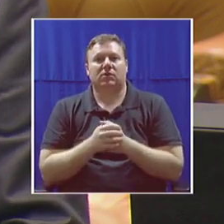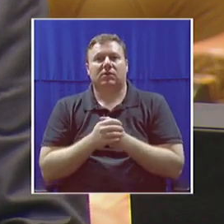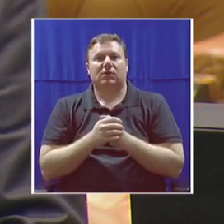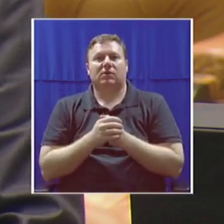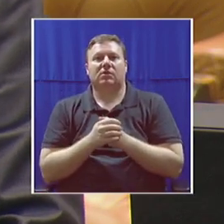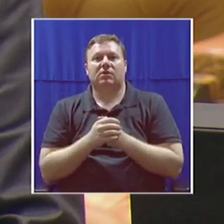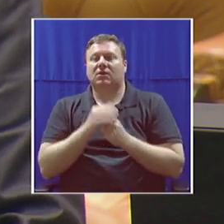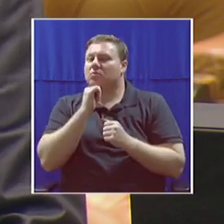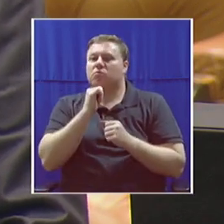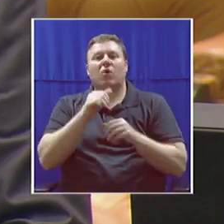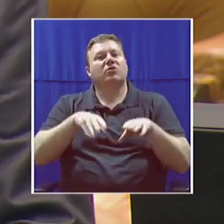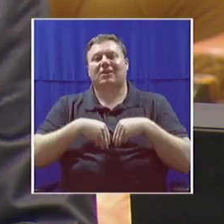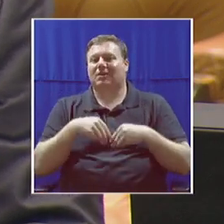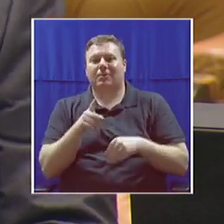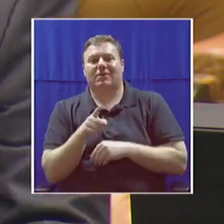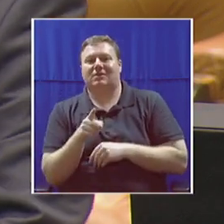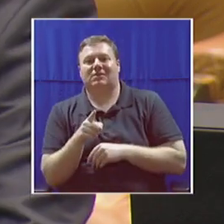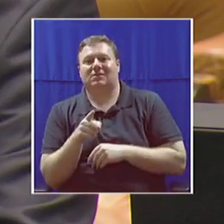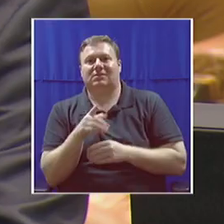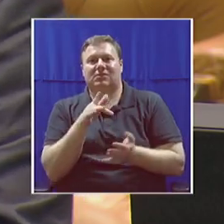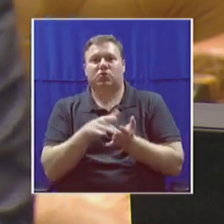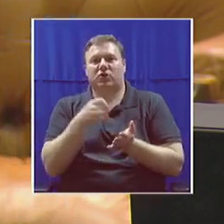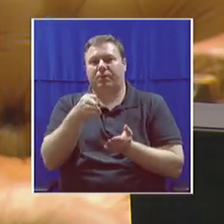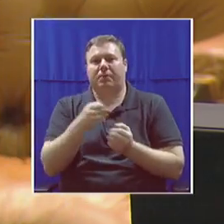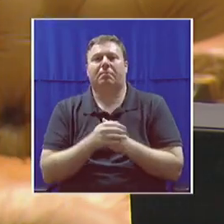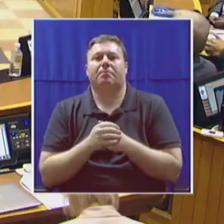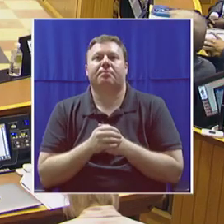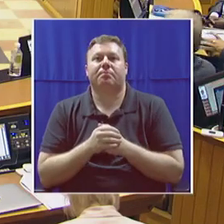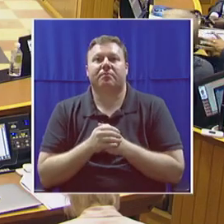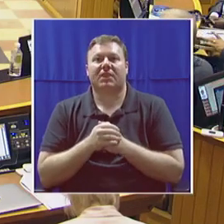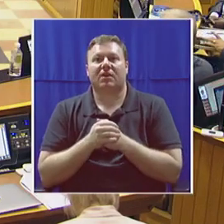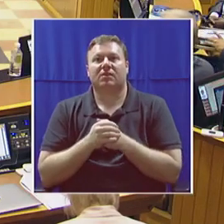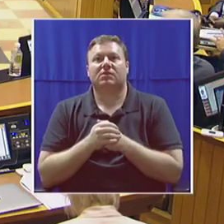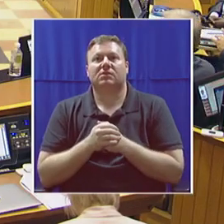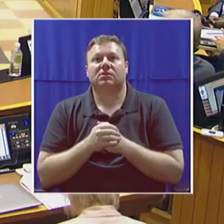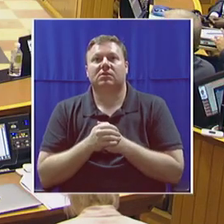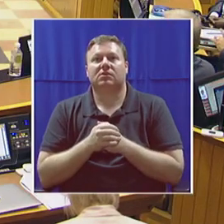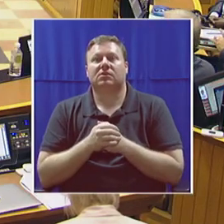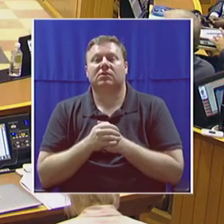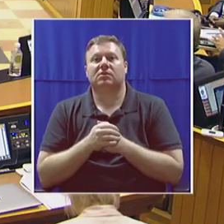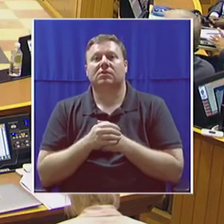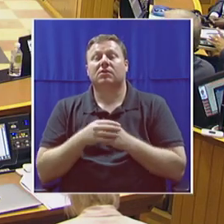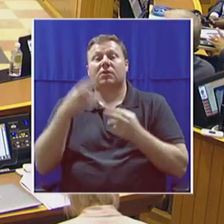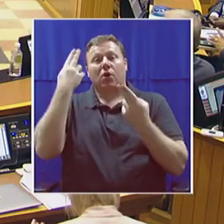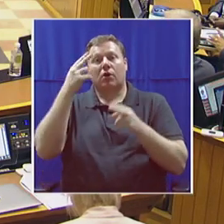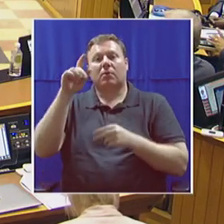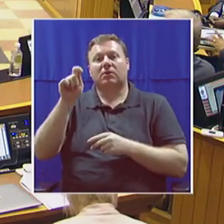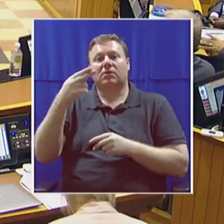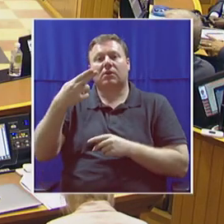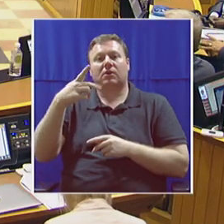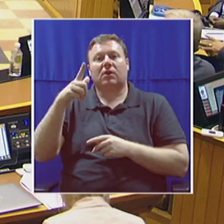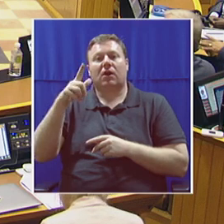will not be tolerated at all thank you very much honorable CL do you have a follow-up